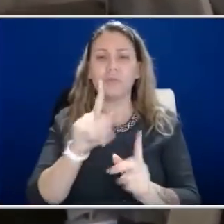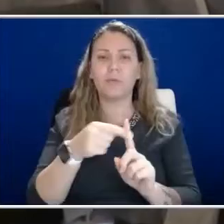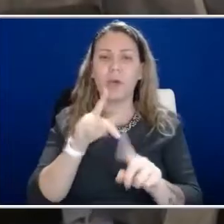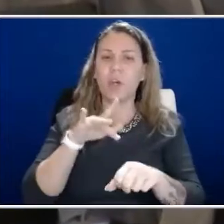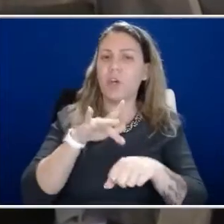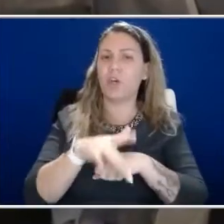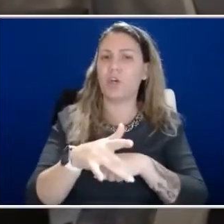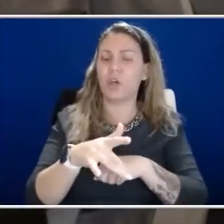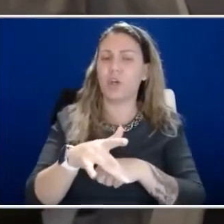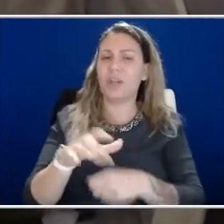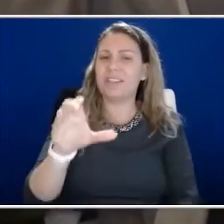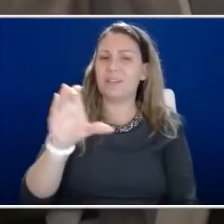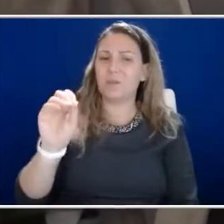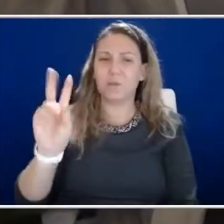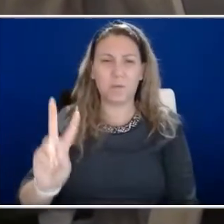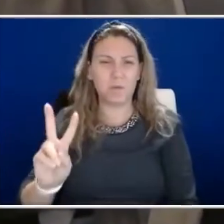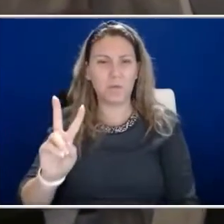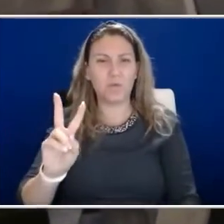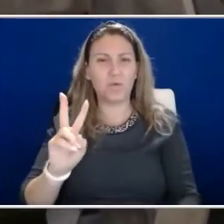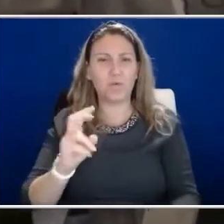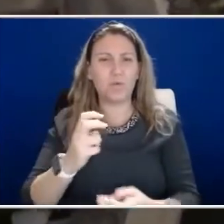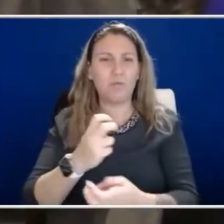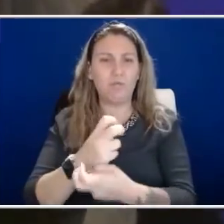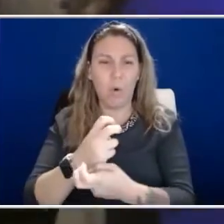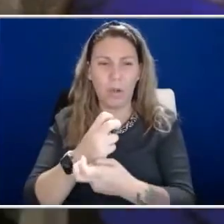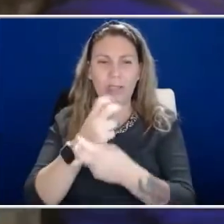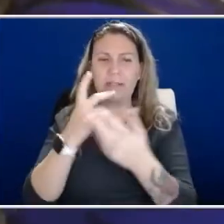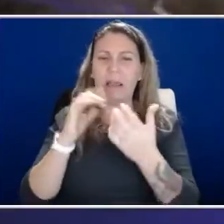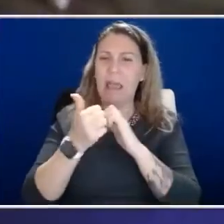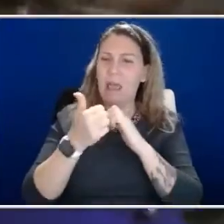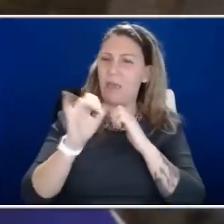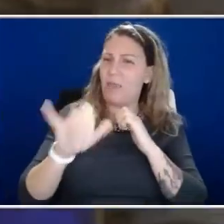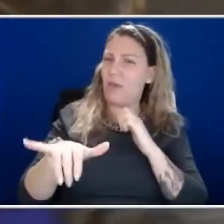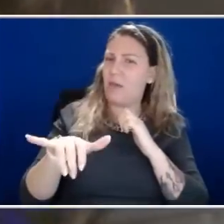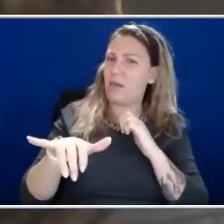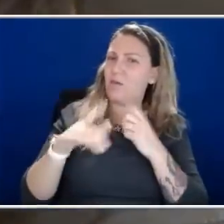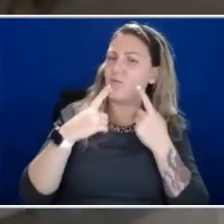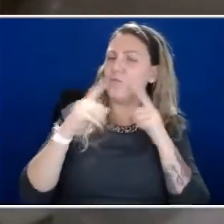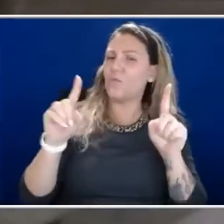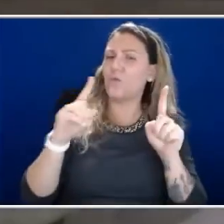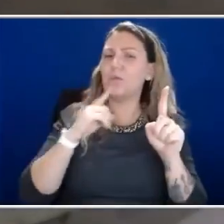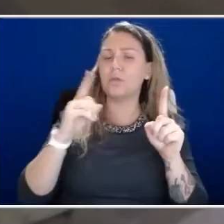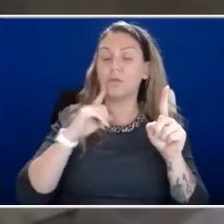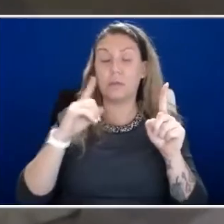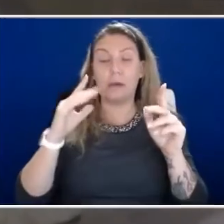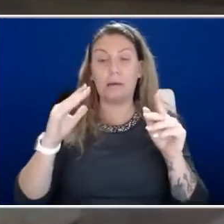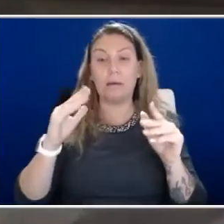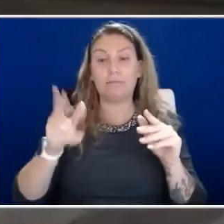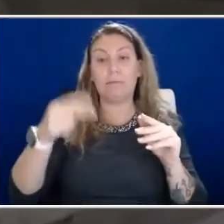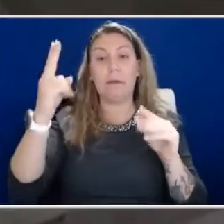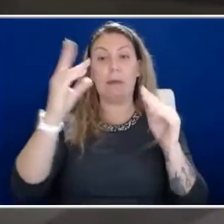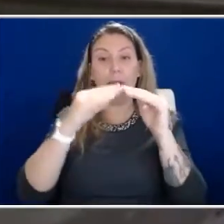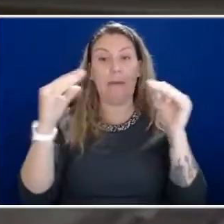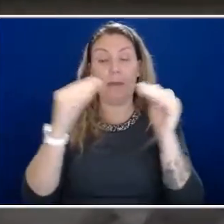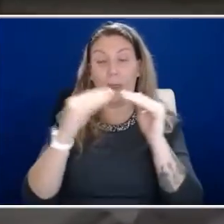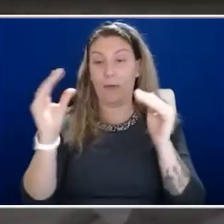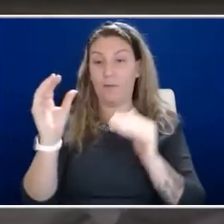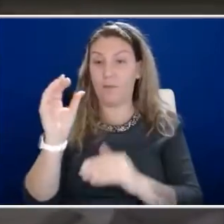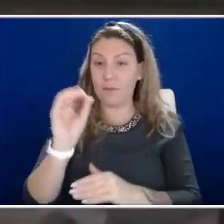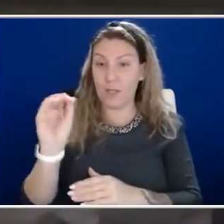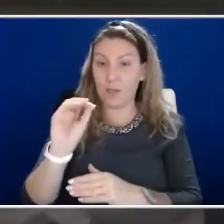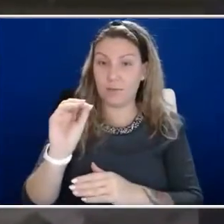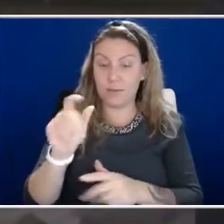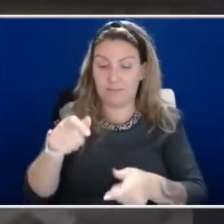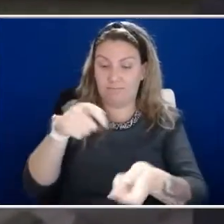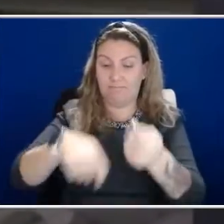carbon monoxide poisoning. How does this work for that? Well, the high levels of oxygen displace the carbon monoxide